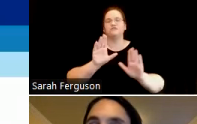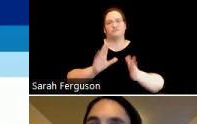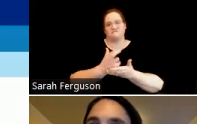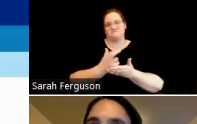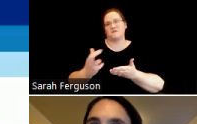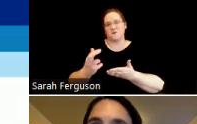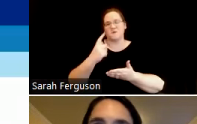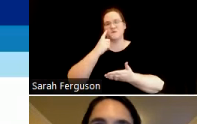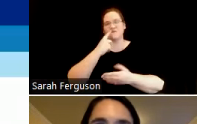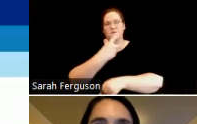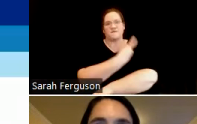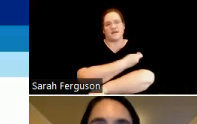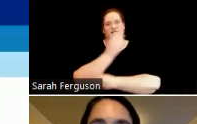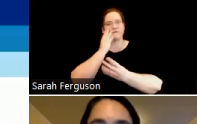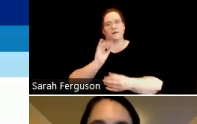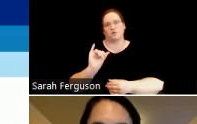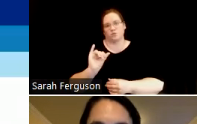for vaccine information as well.